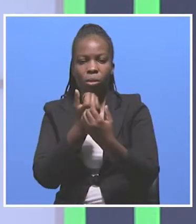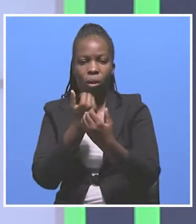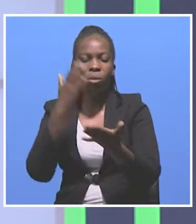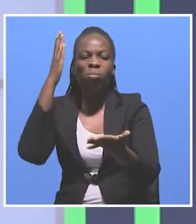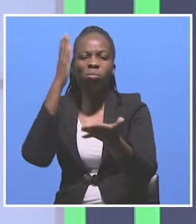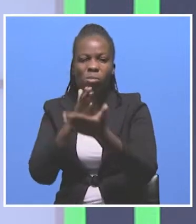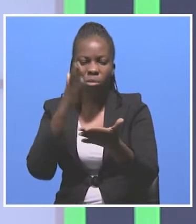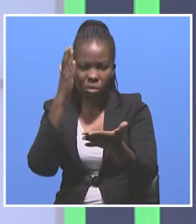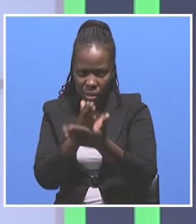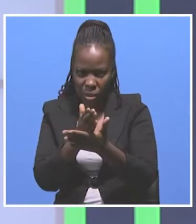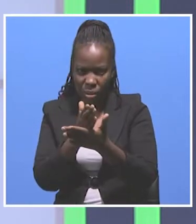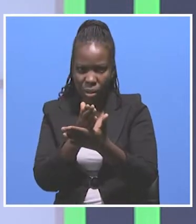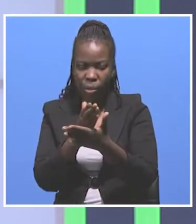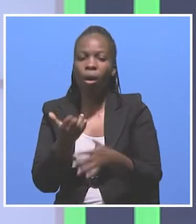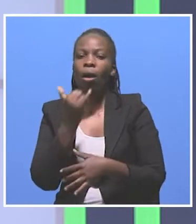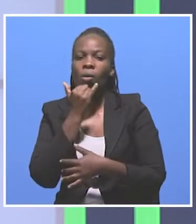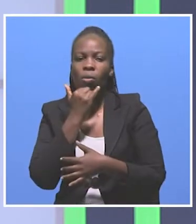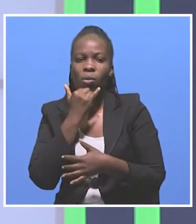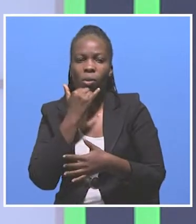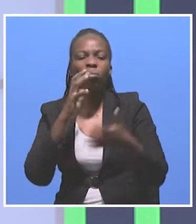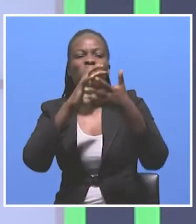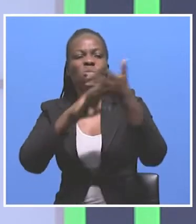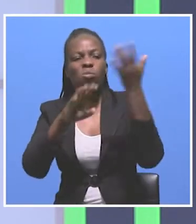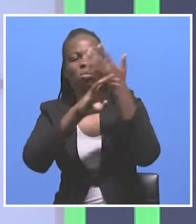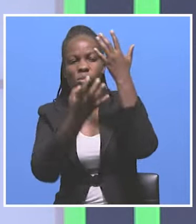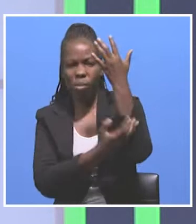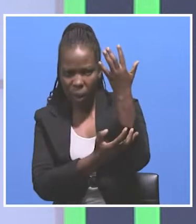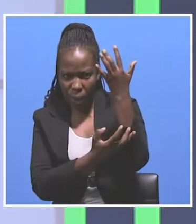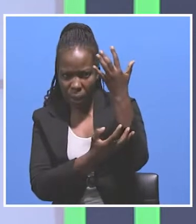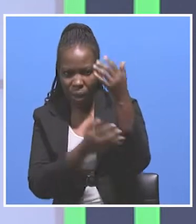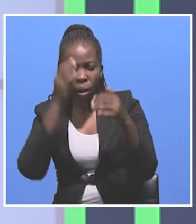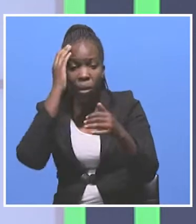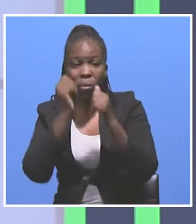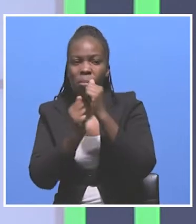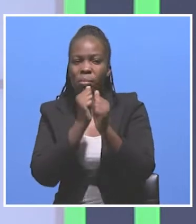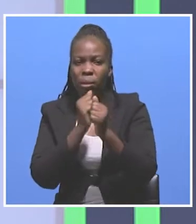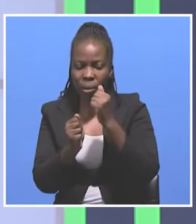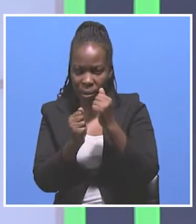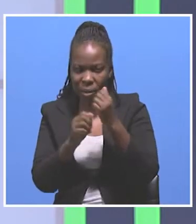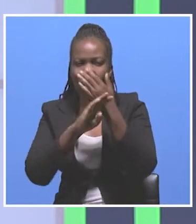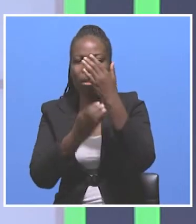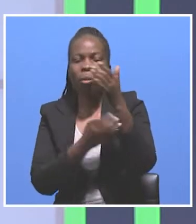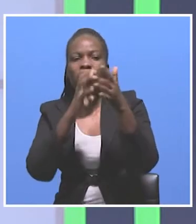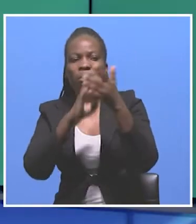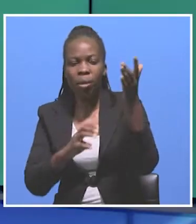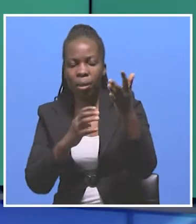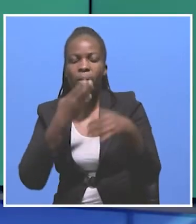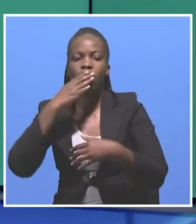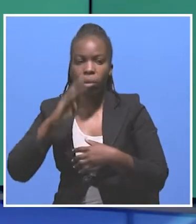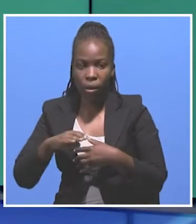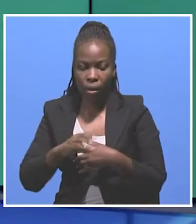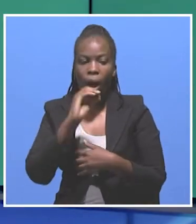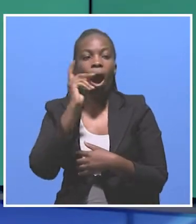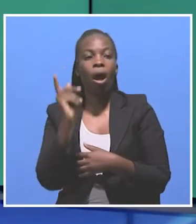abortions, unsafe termination of pregnancies, because it can be so devastating. Okay, so for the sake of